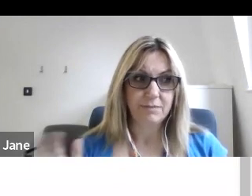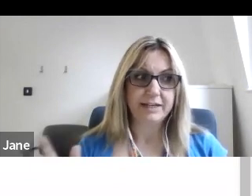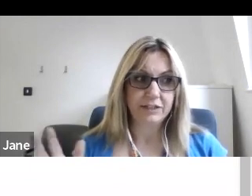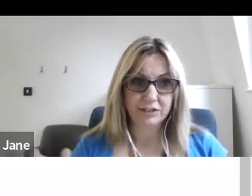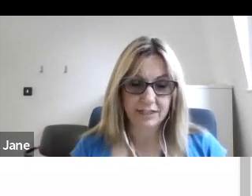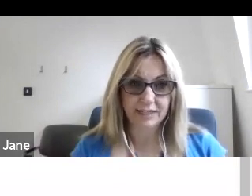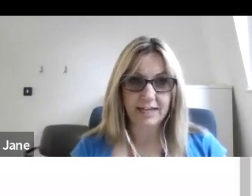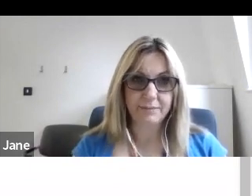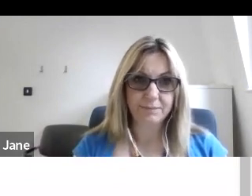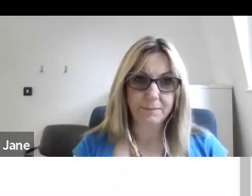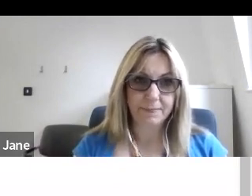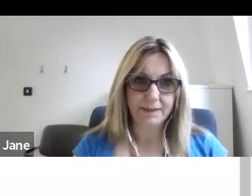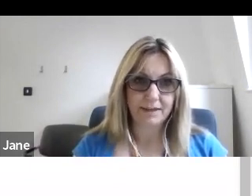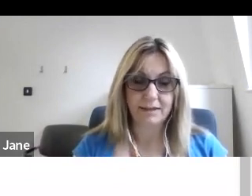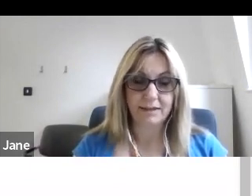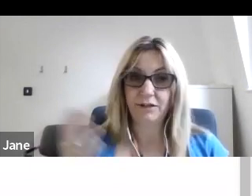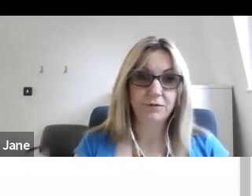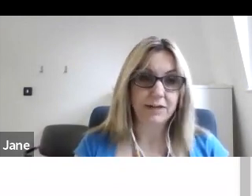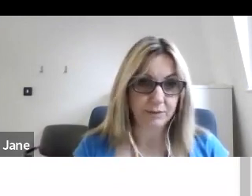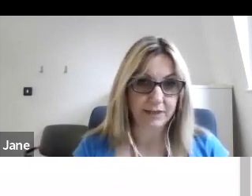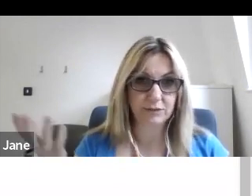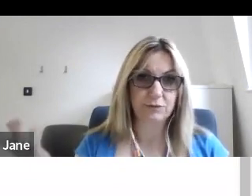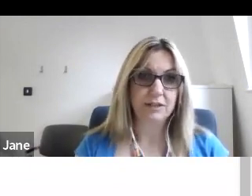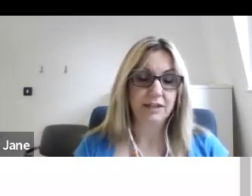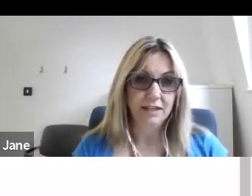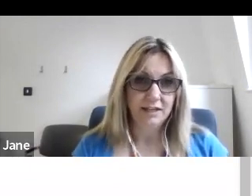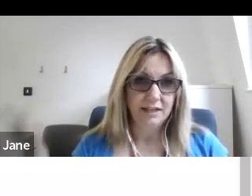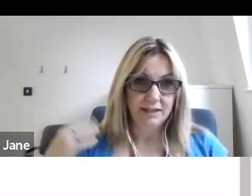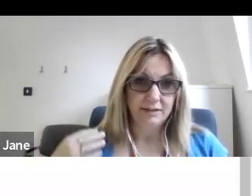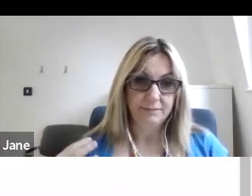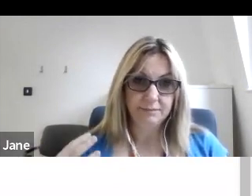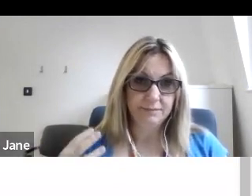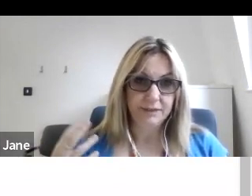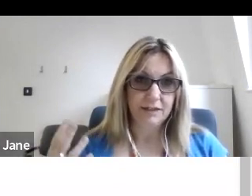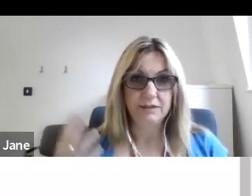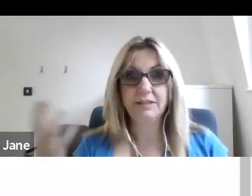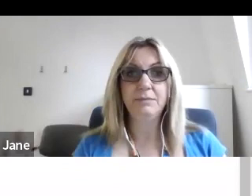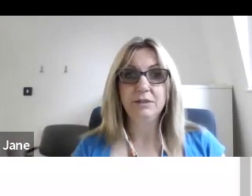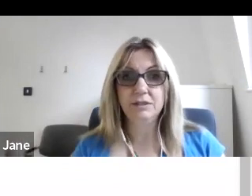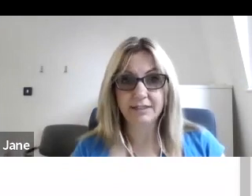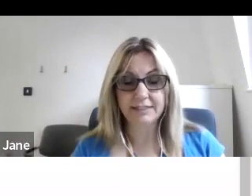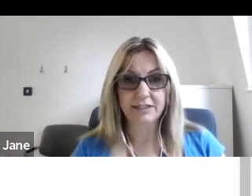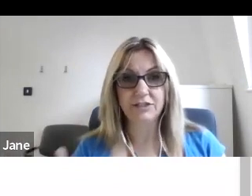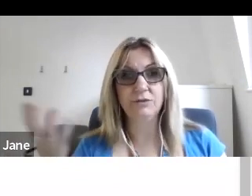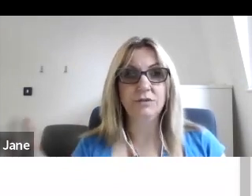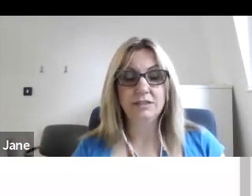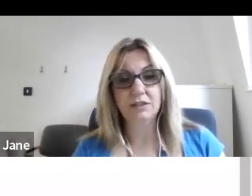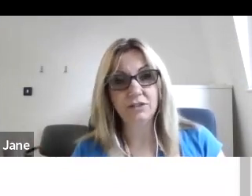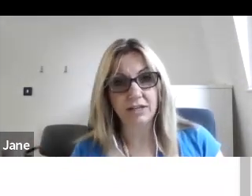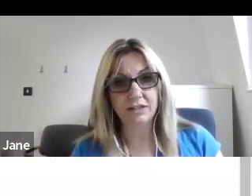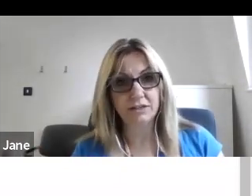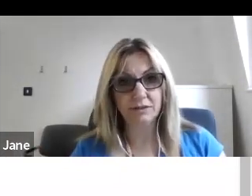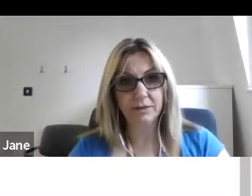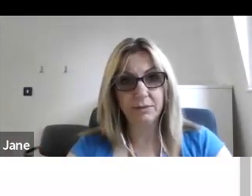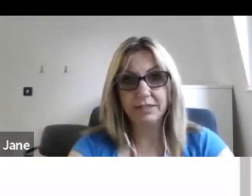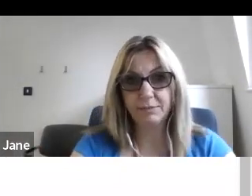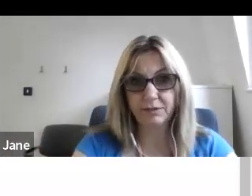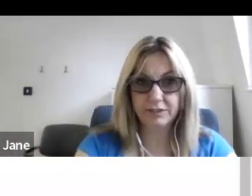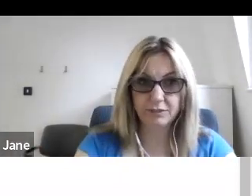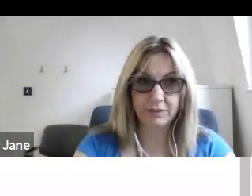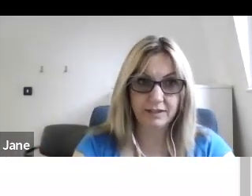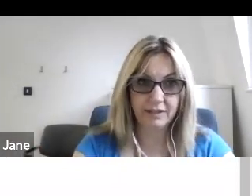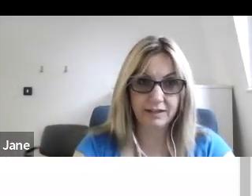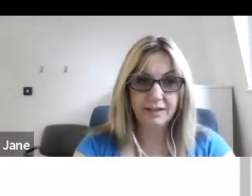to manage the kind of flashbacks or the the depersonalization or dissociation that